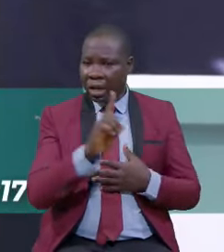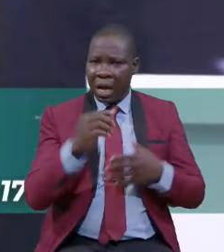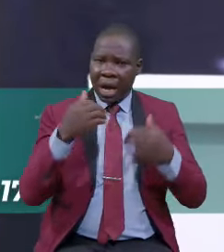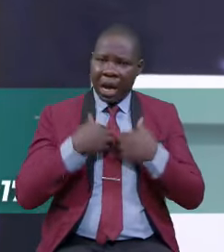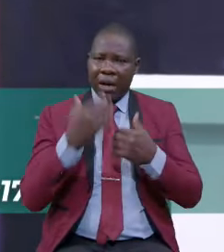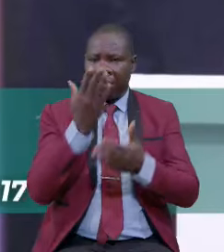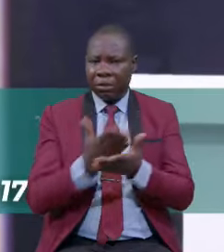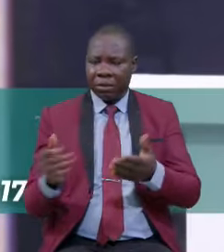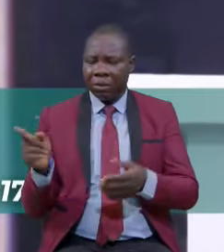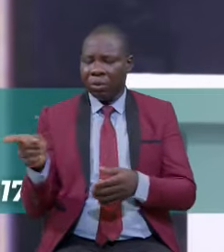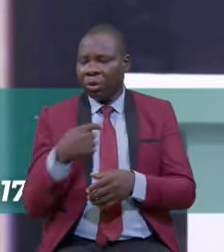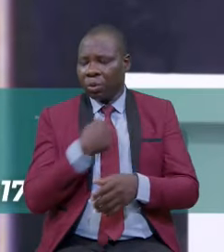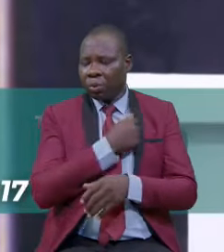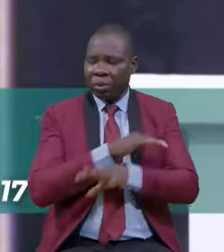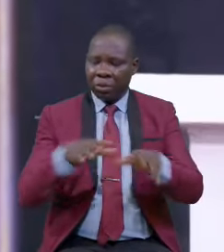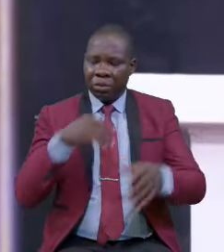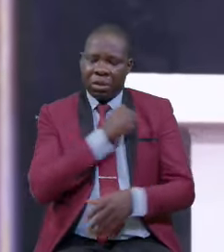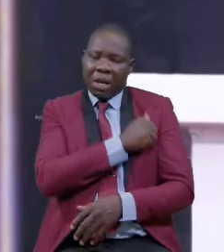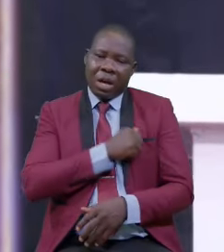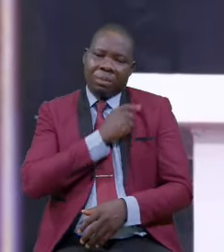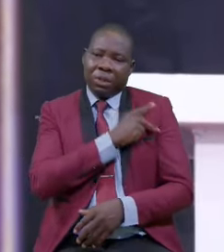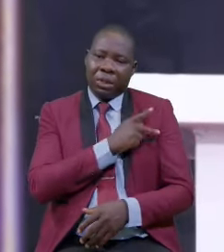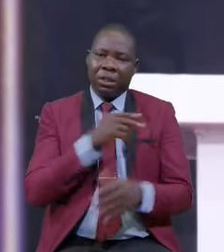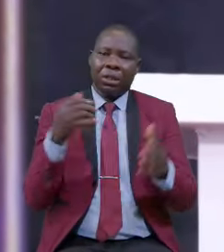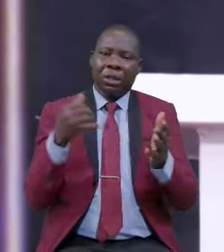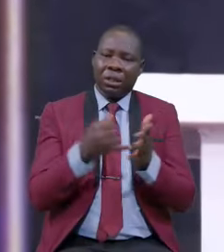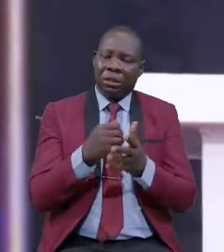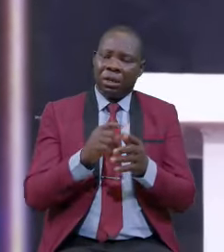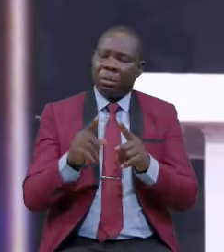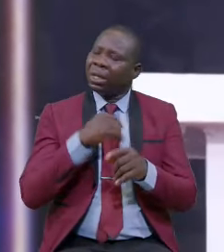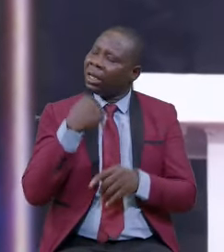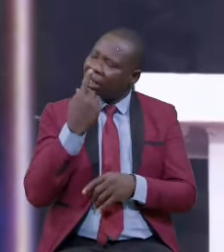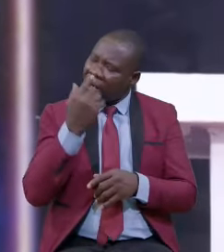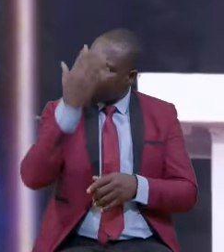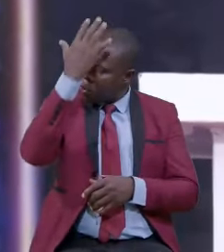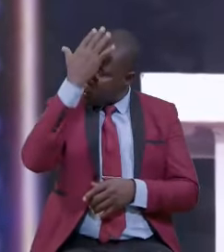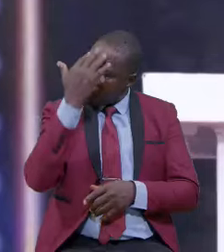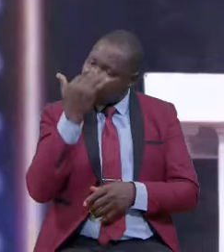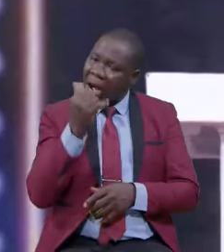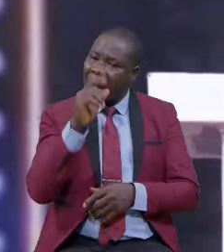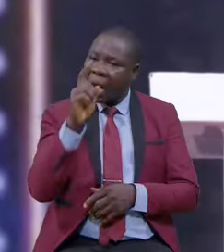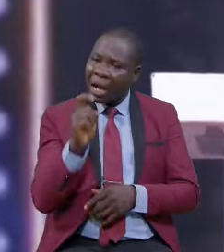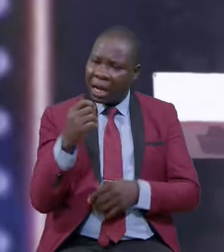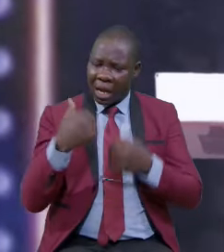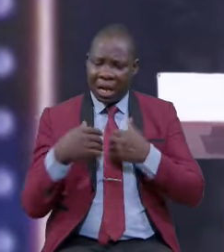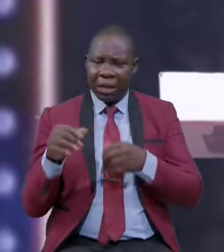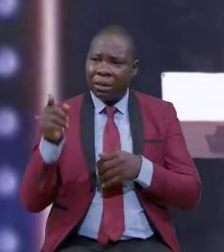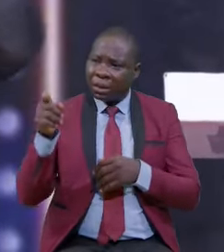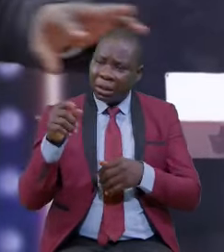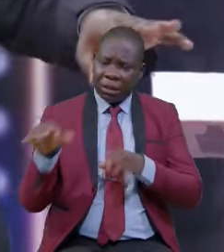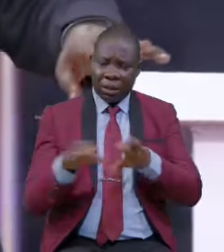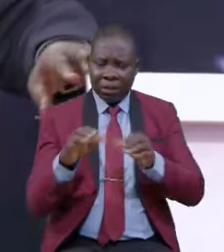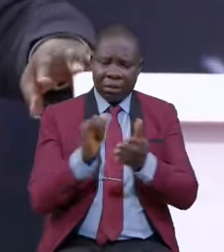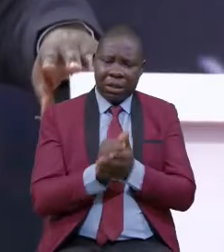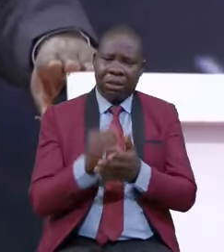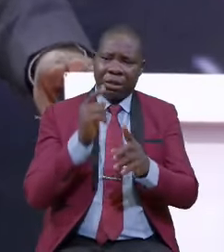appreciate that. And we're saying, why has he done that to me? The problem now